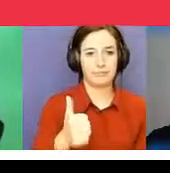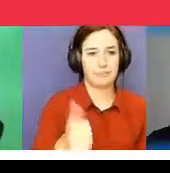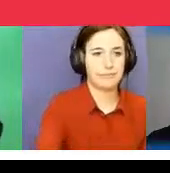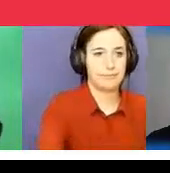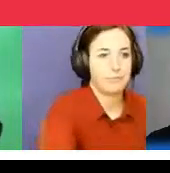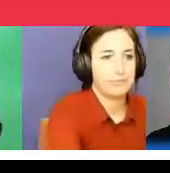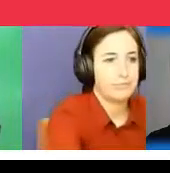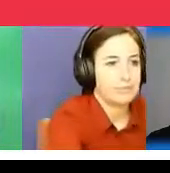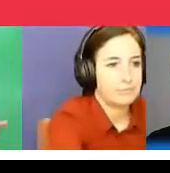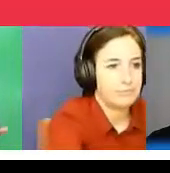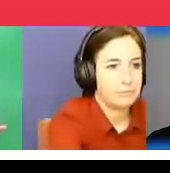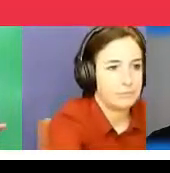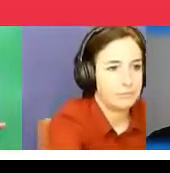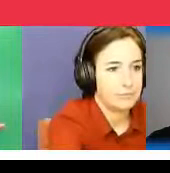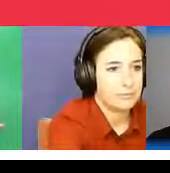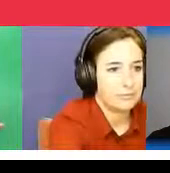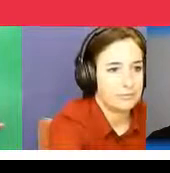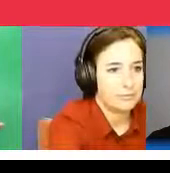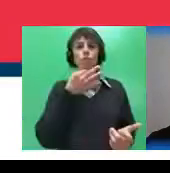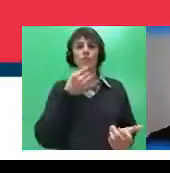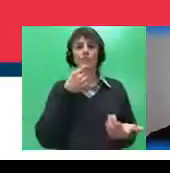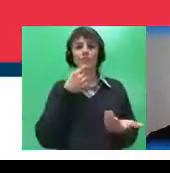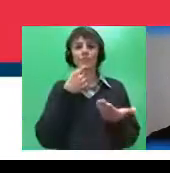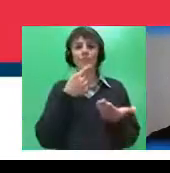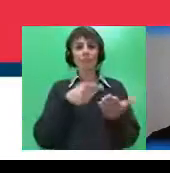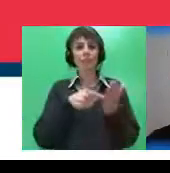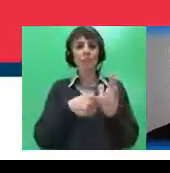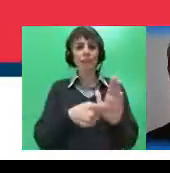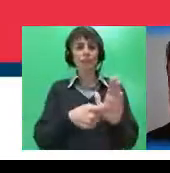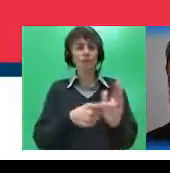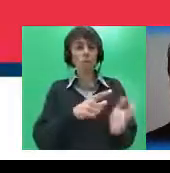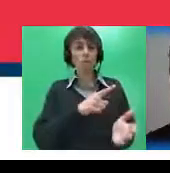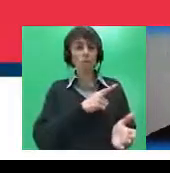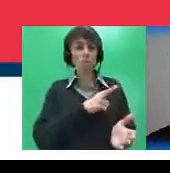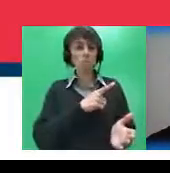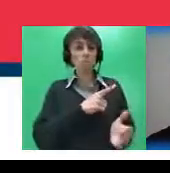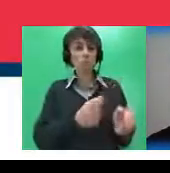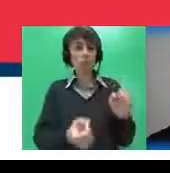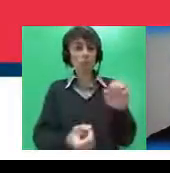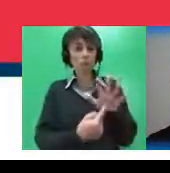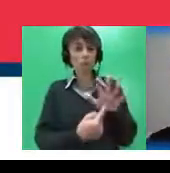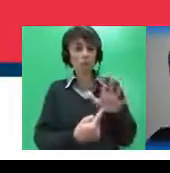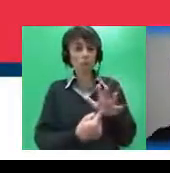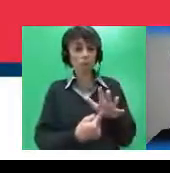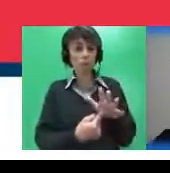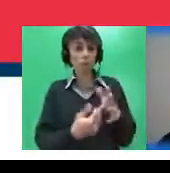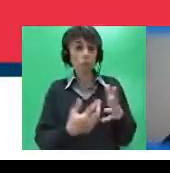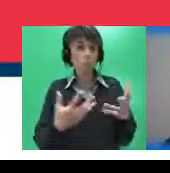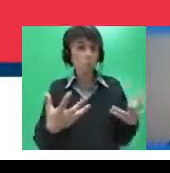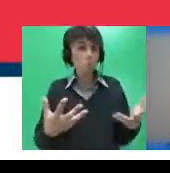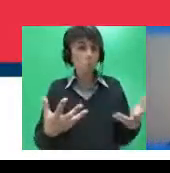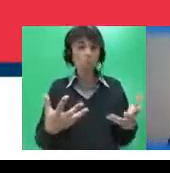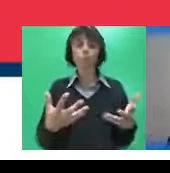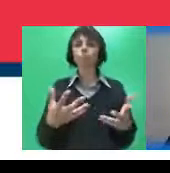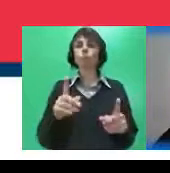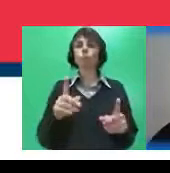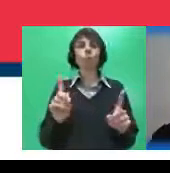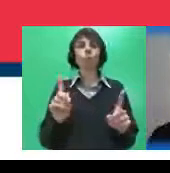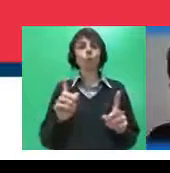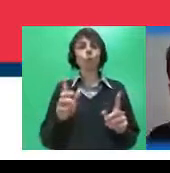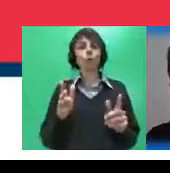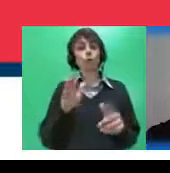So why are these risk statements so important for what we do and how we work? And I guess for everyone down the line, what might it mean? So alongside reassuring healthcare professionals, and